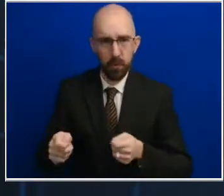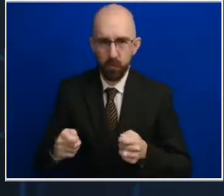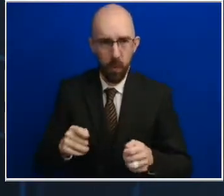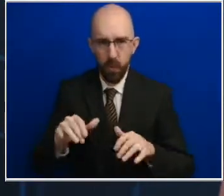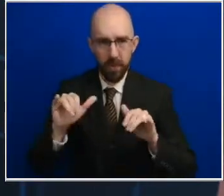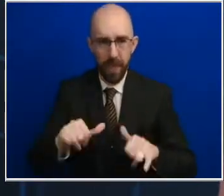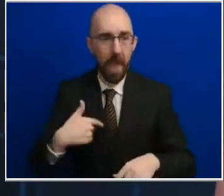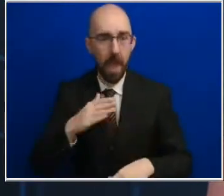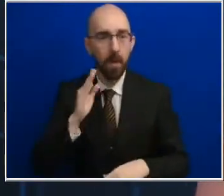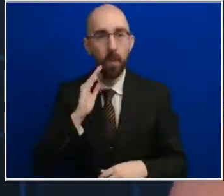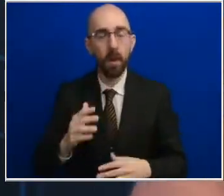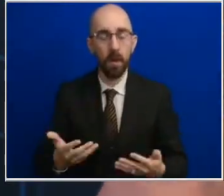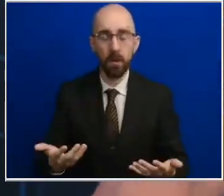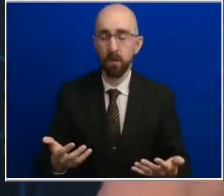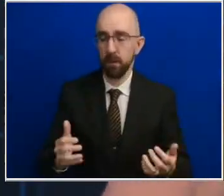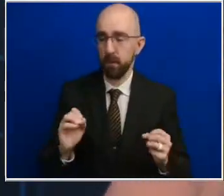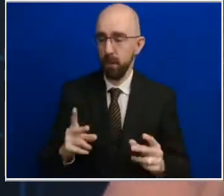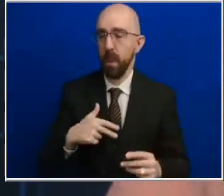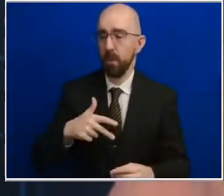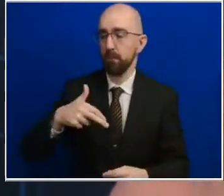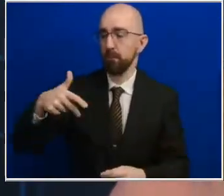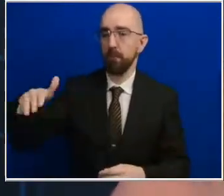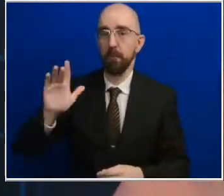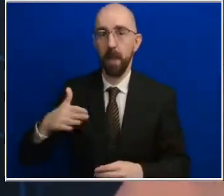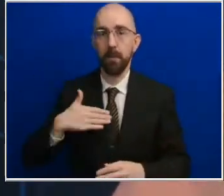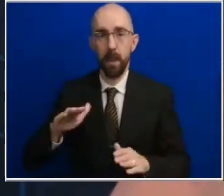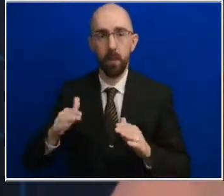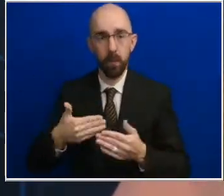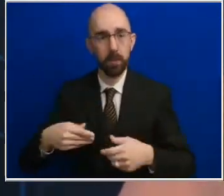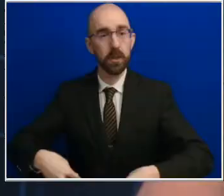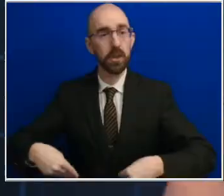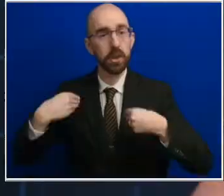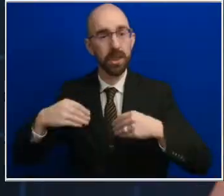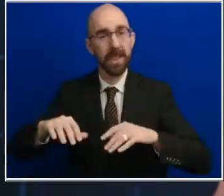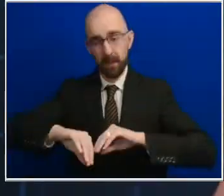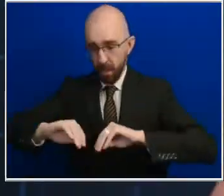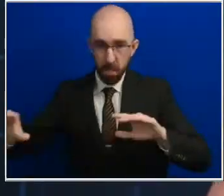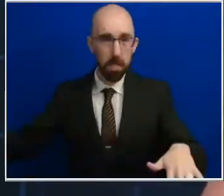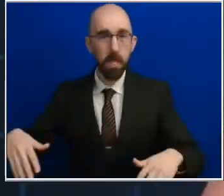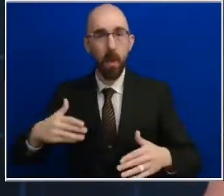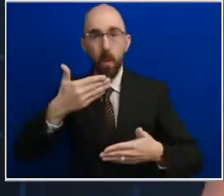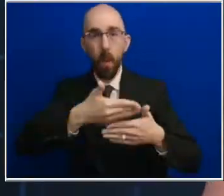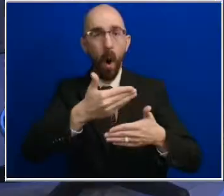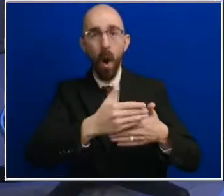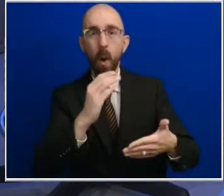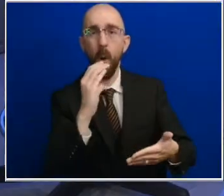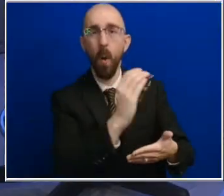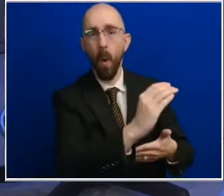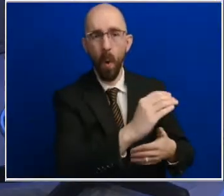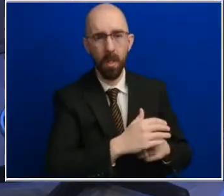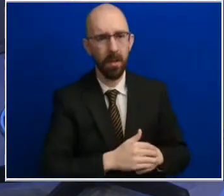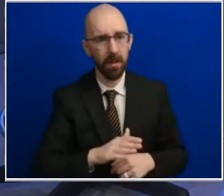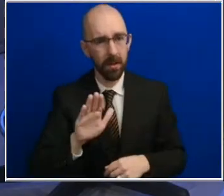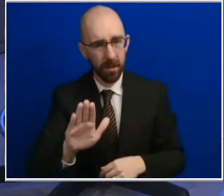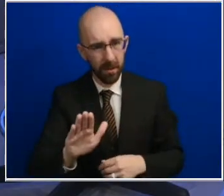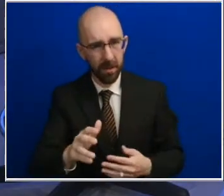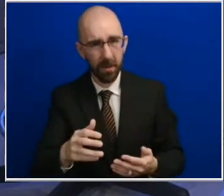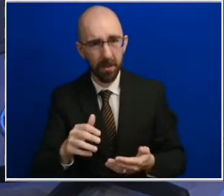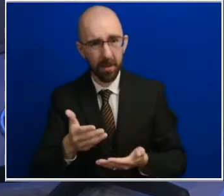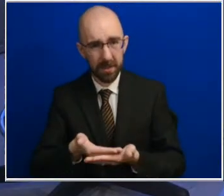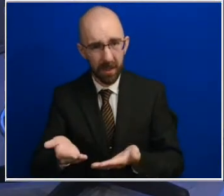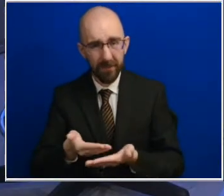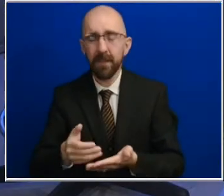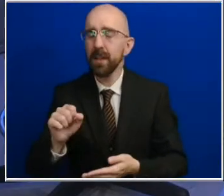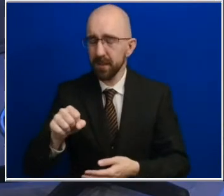back to my room, sheets everywhere, hole in the wall maybe, oh my gosh, you know, and this maybe was your stuff whole on my life. bed. Yeah, it was from 6